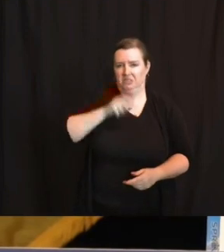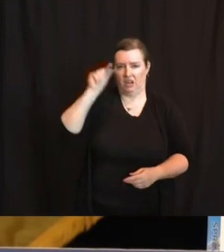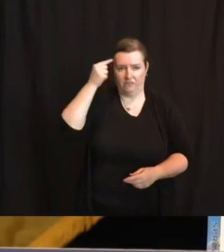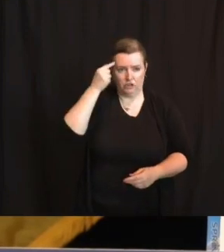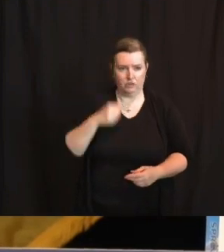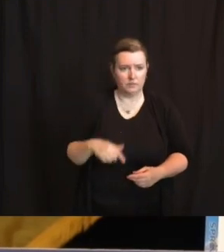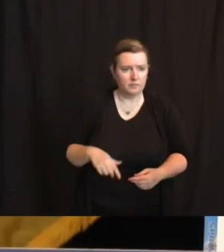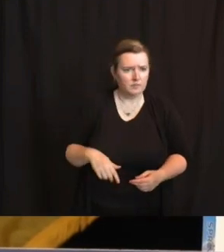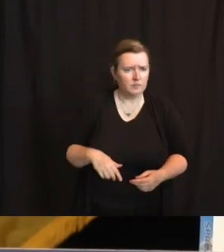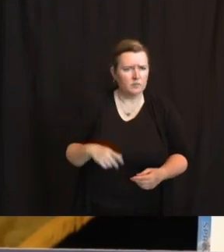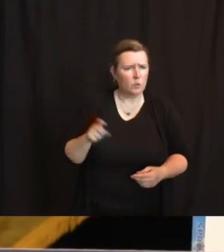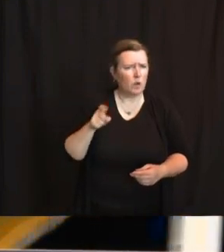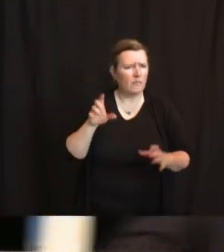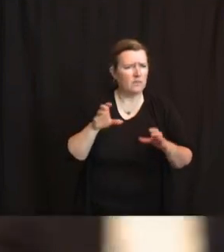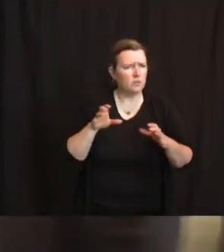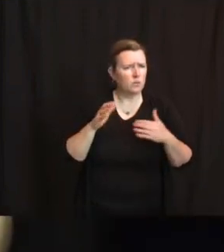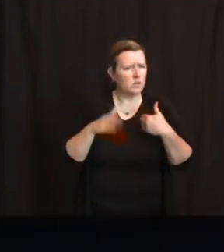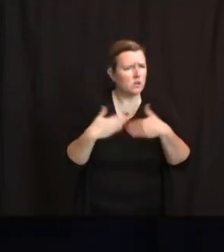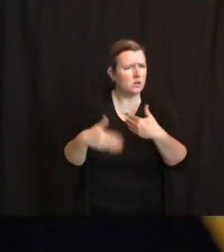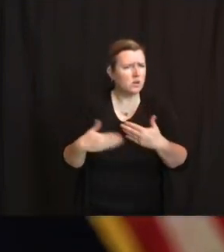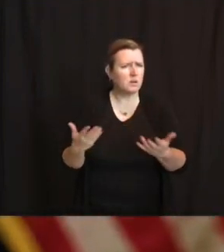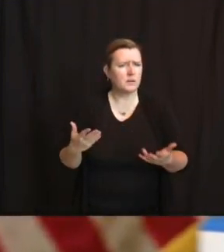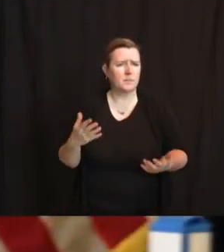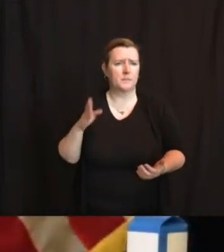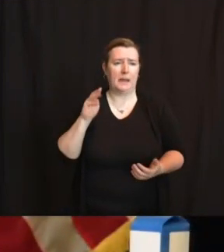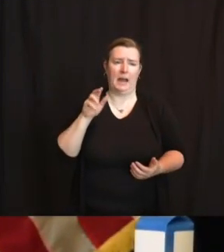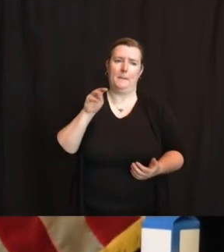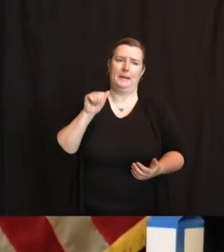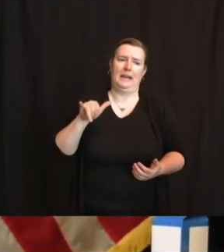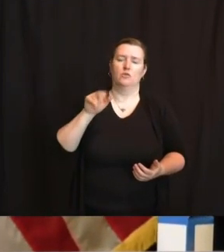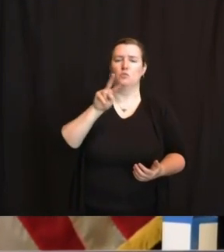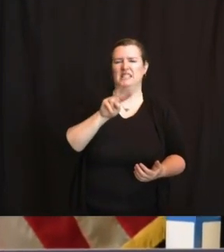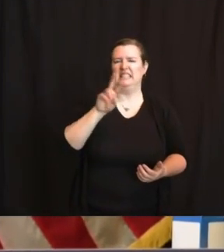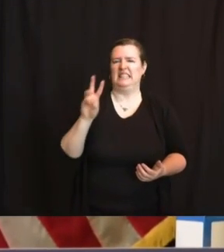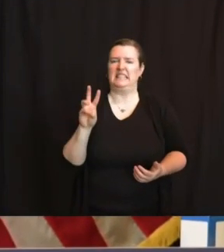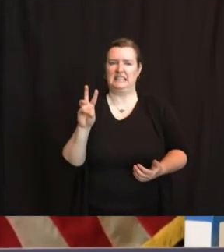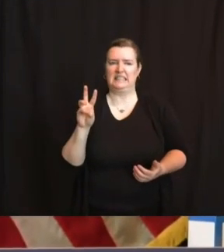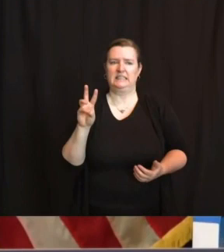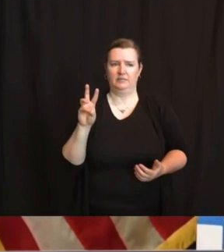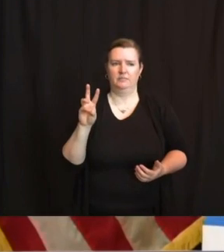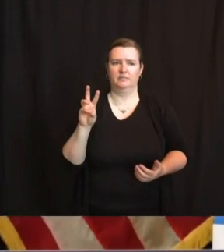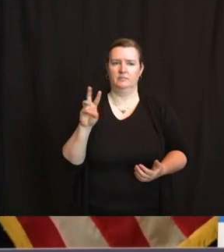May 26th, I believe. Do you have any? Please, hold on one sec.